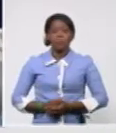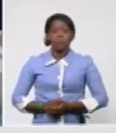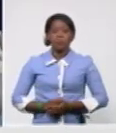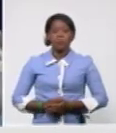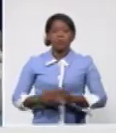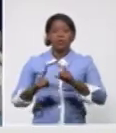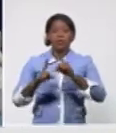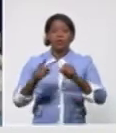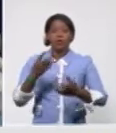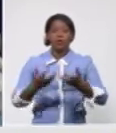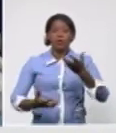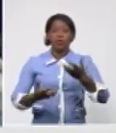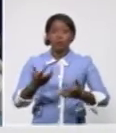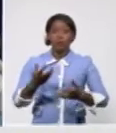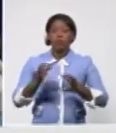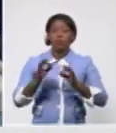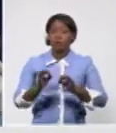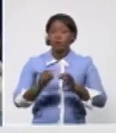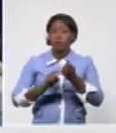147 from Mayabeque,